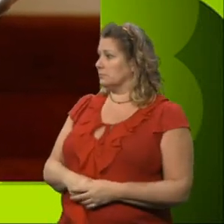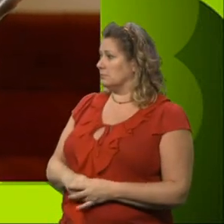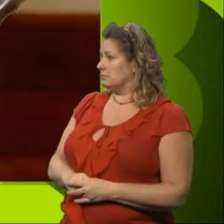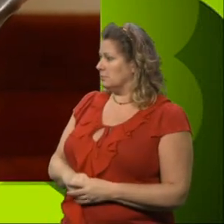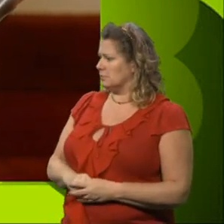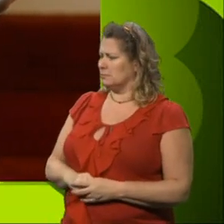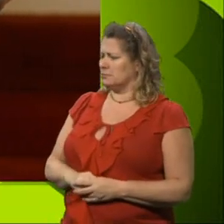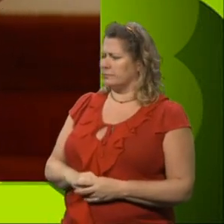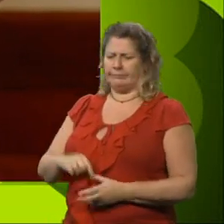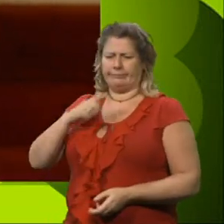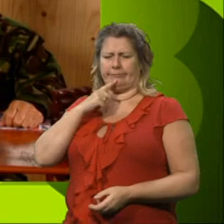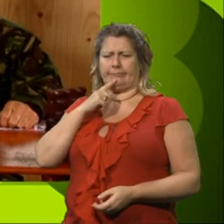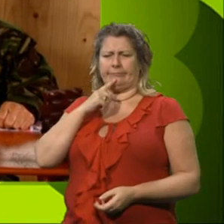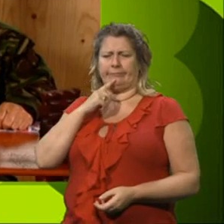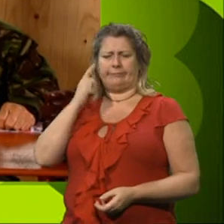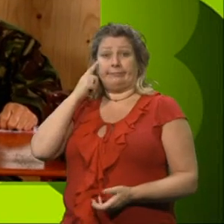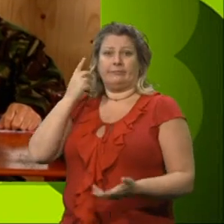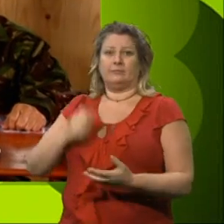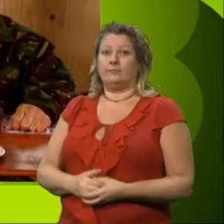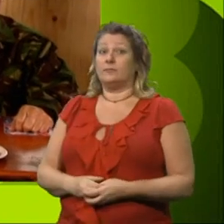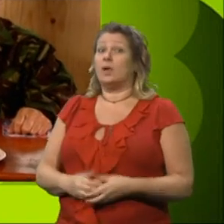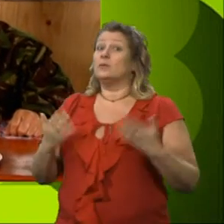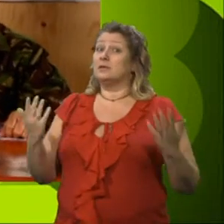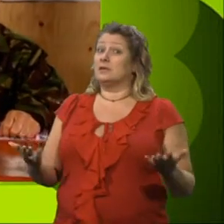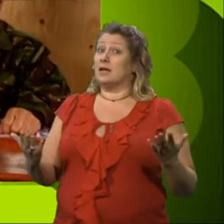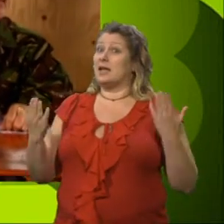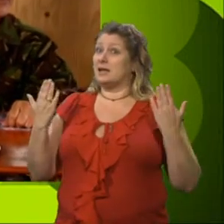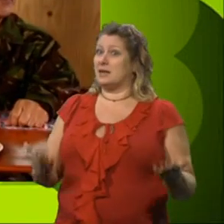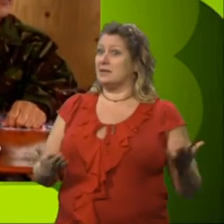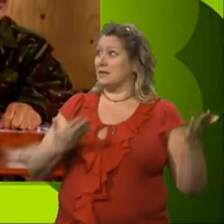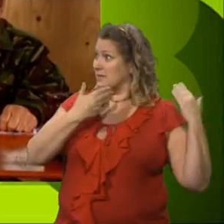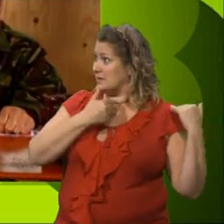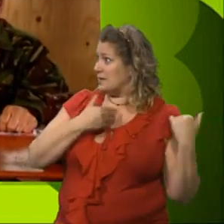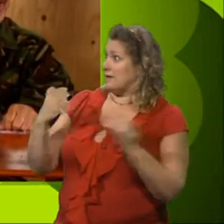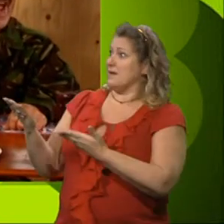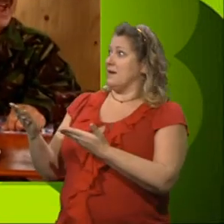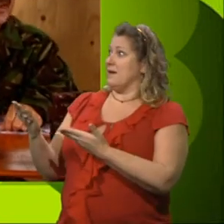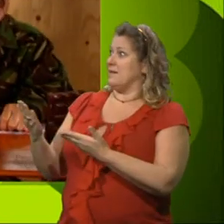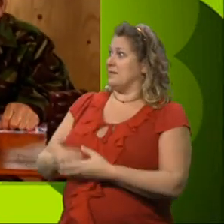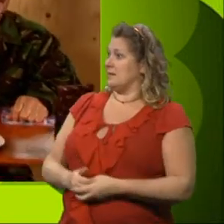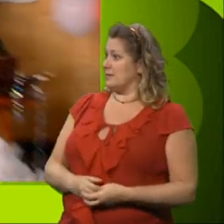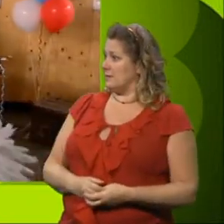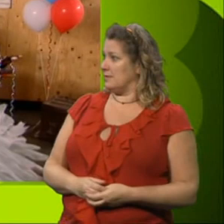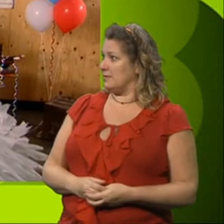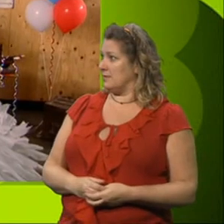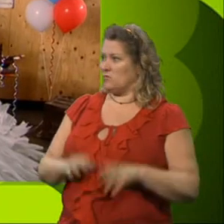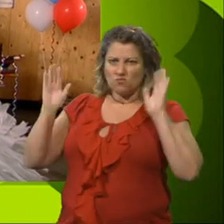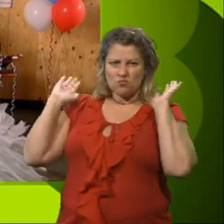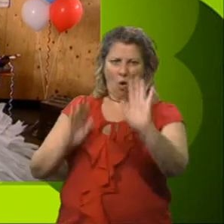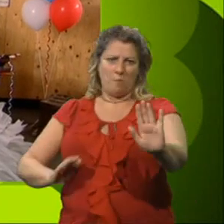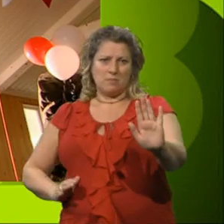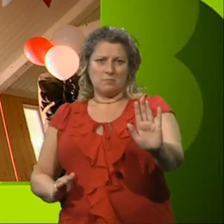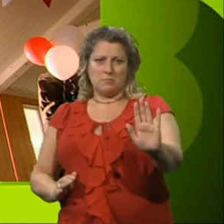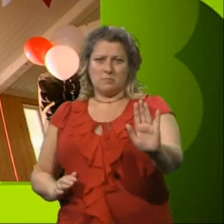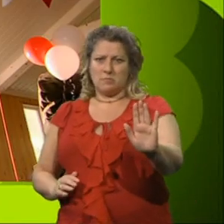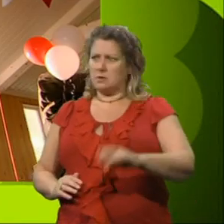No. So without further ado, it's time for me to let the Colonel have it. Stop right